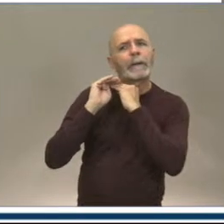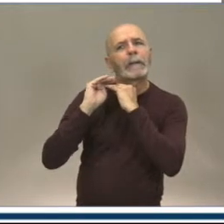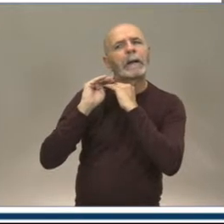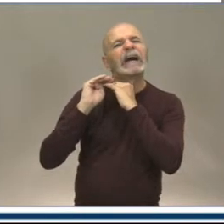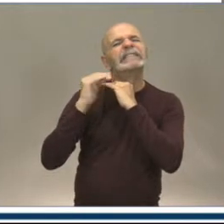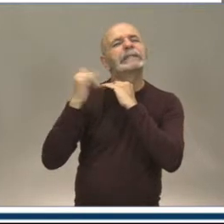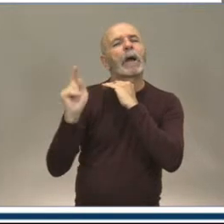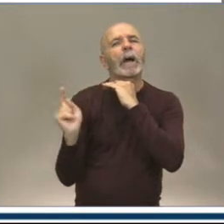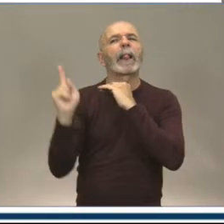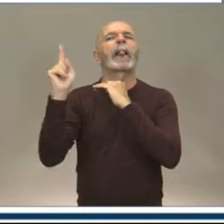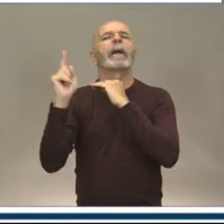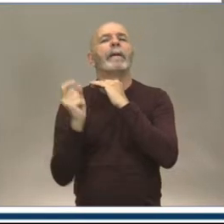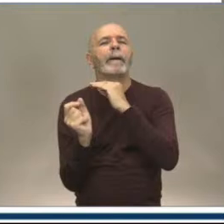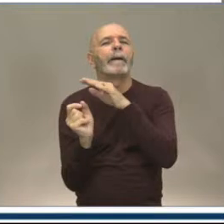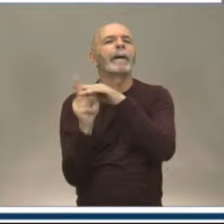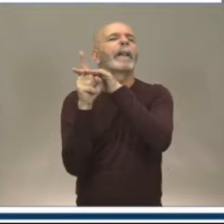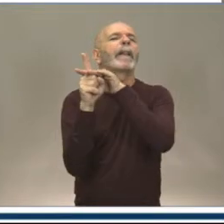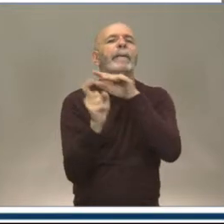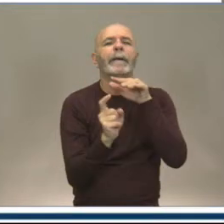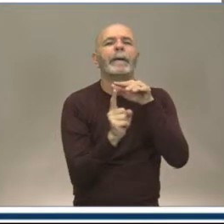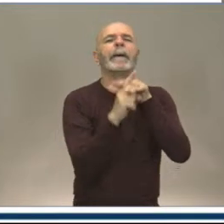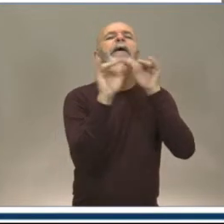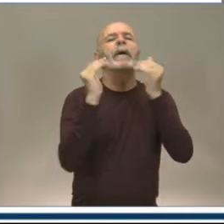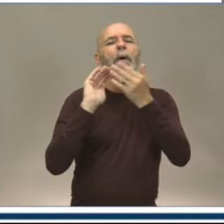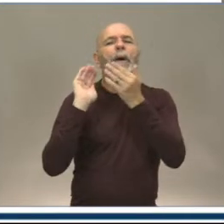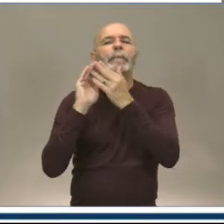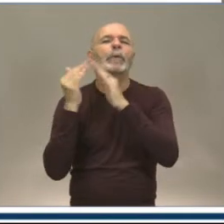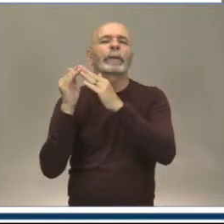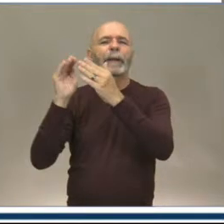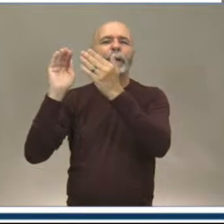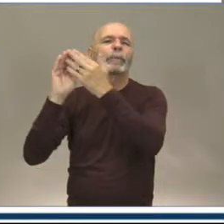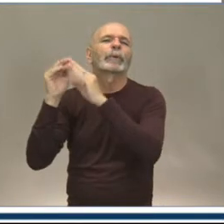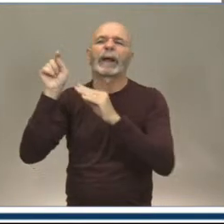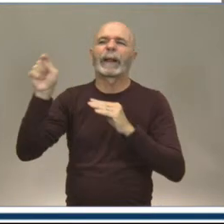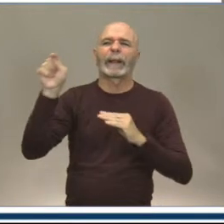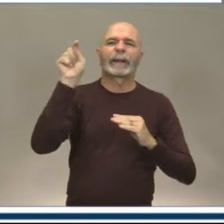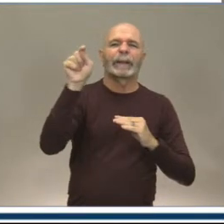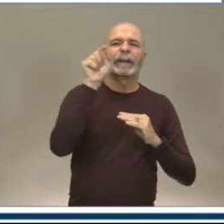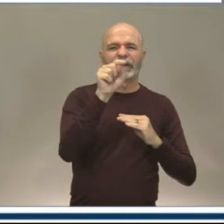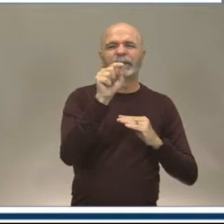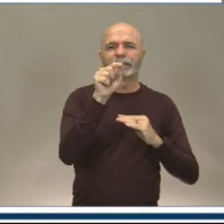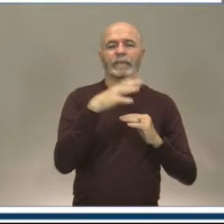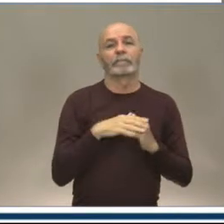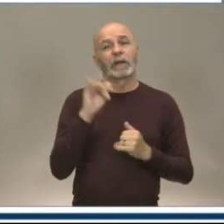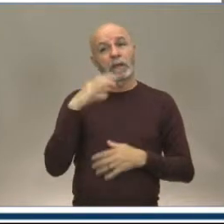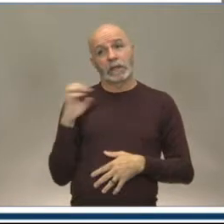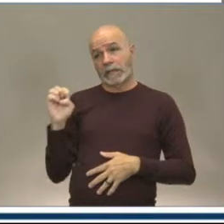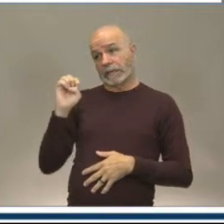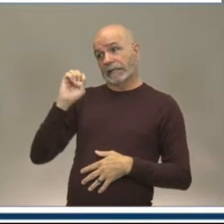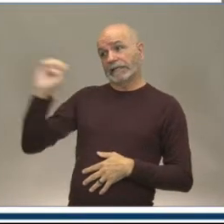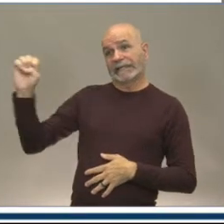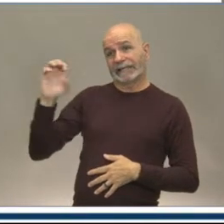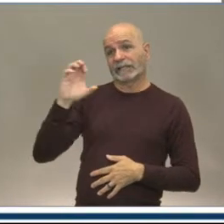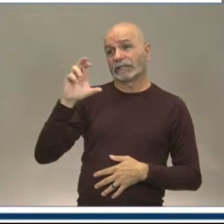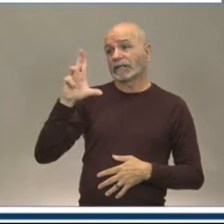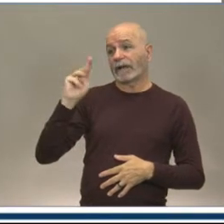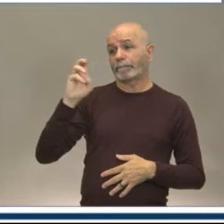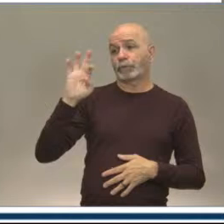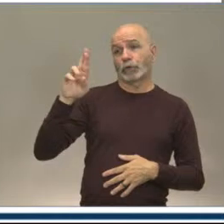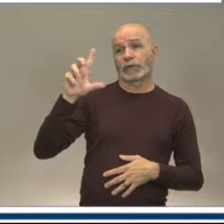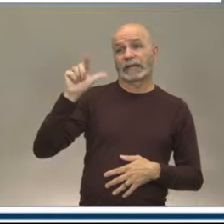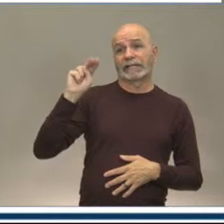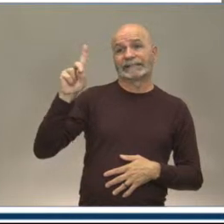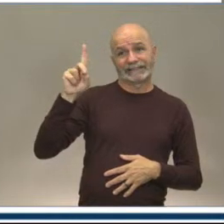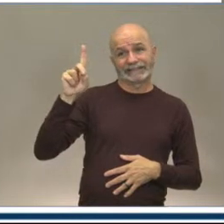community transmission. I want to thank East Cumberland Lodge and the Nova Scotia Health Authority Public Health for working together